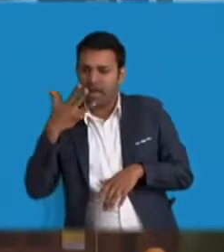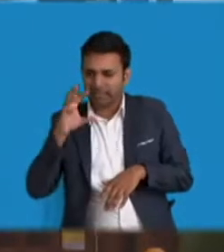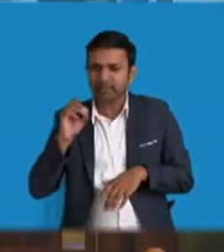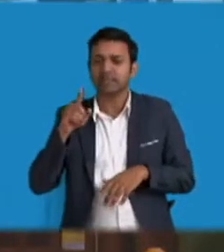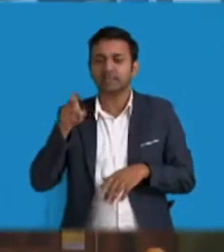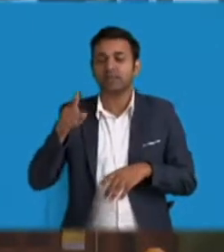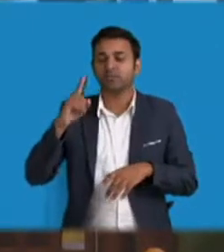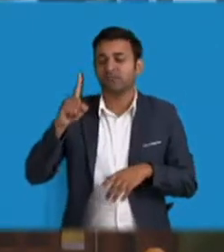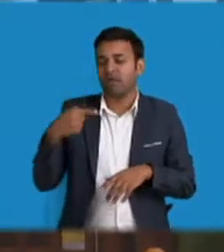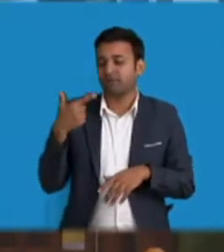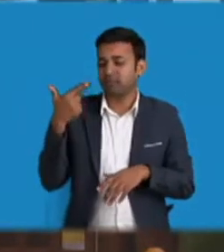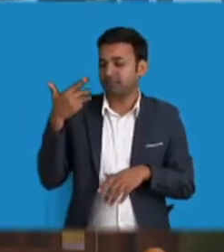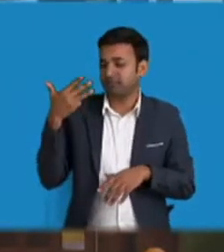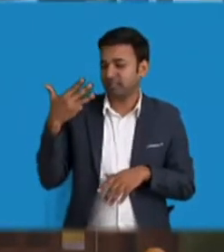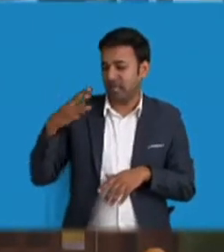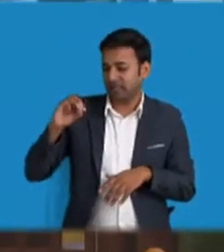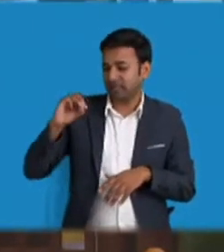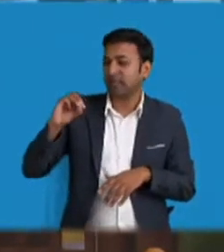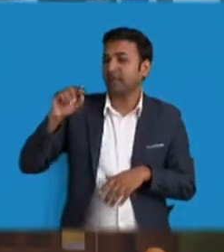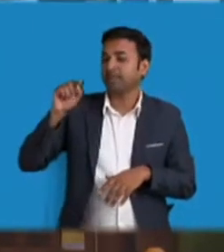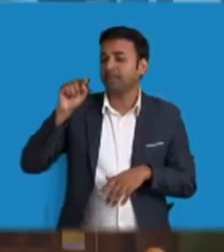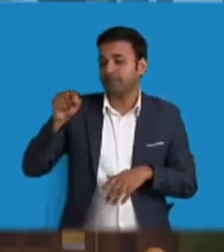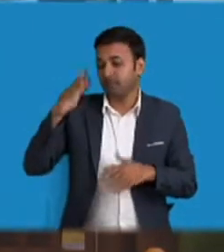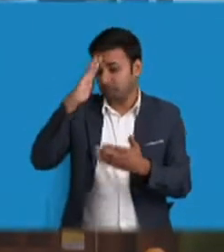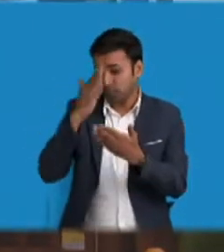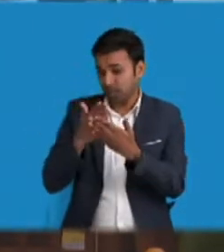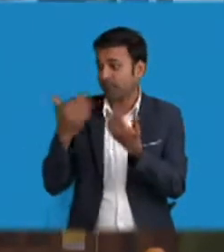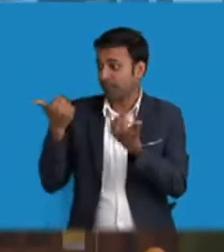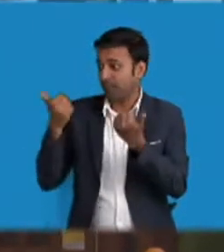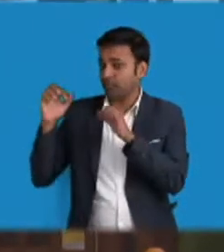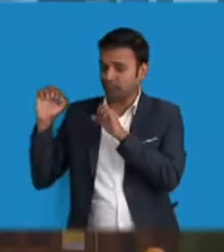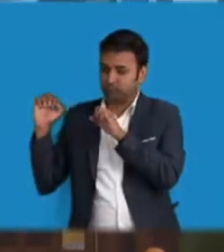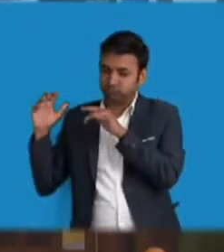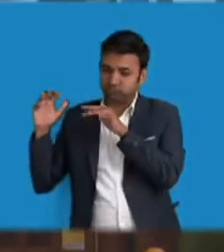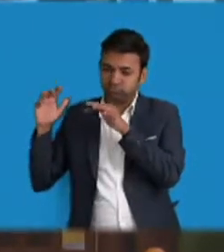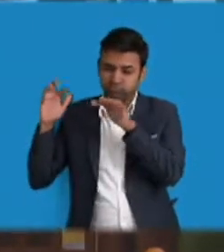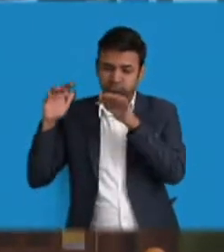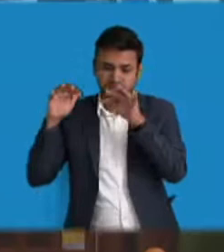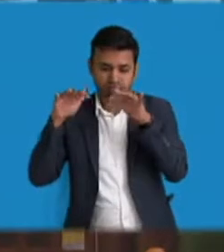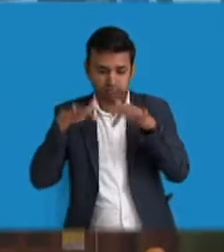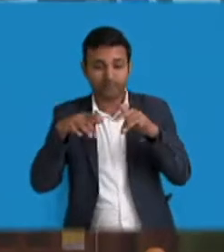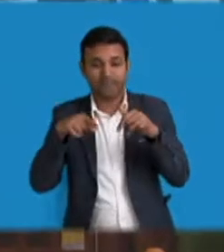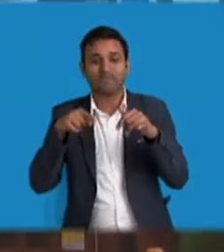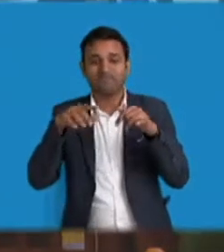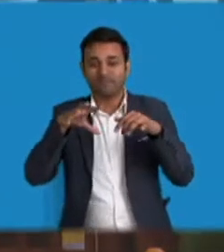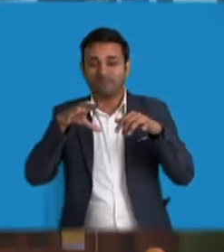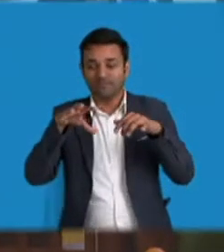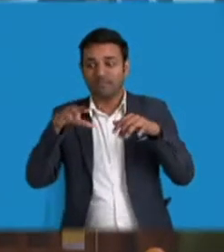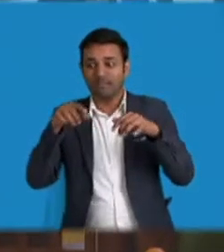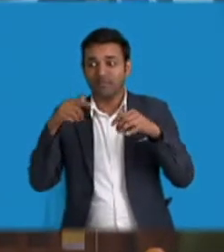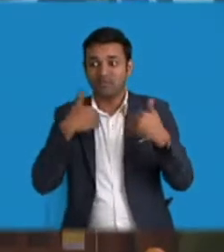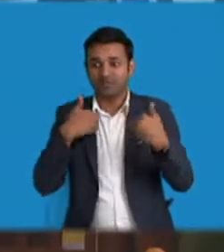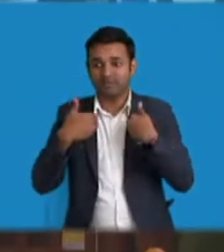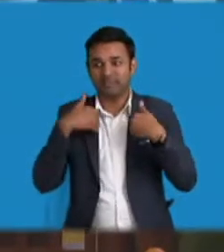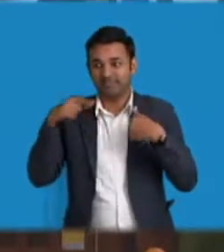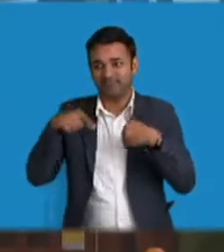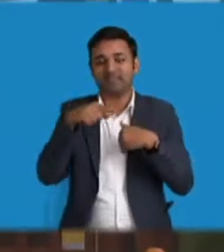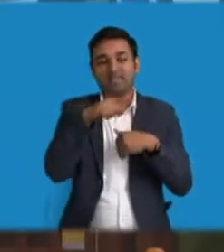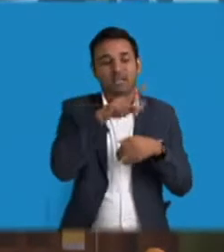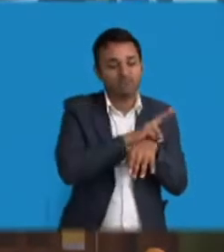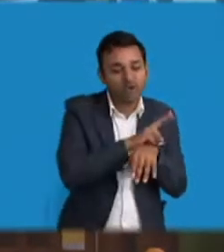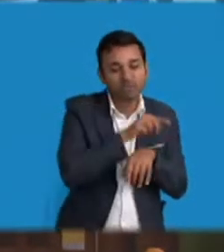7,190 students who came and undertook short courses at our various campuses. In the Nandroga Novosa